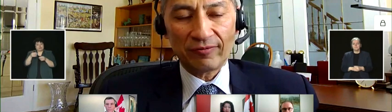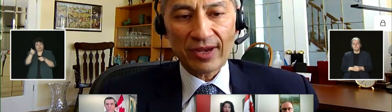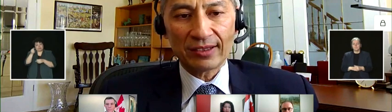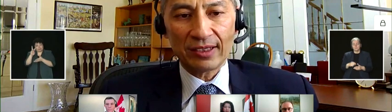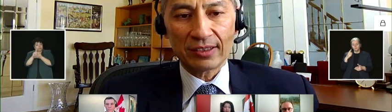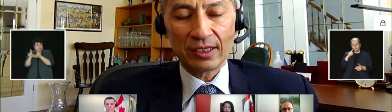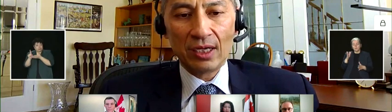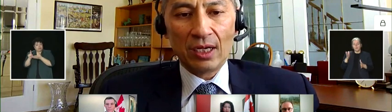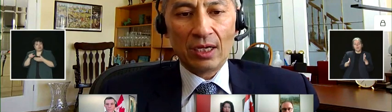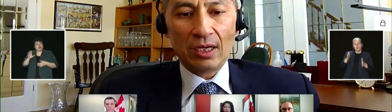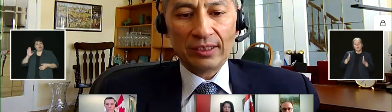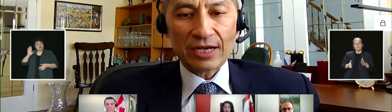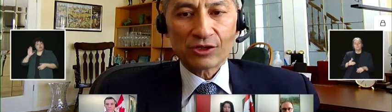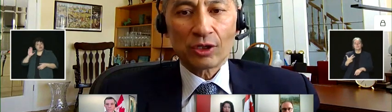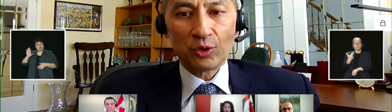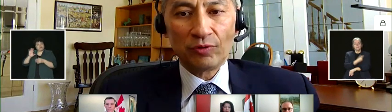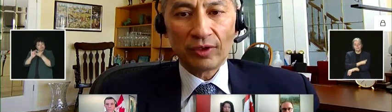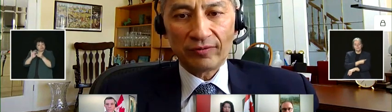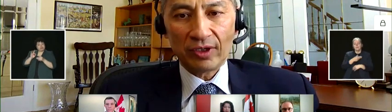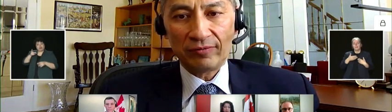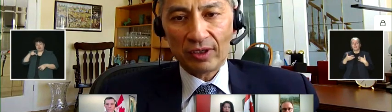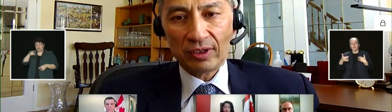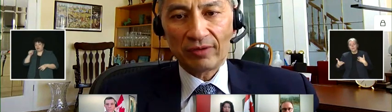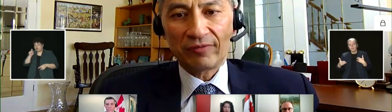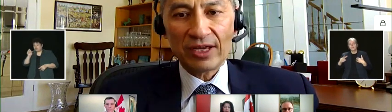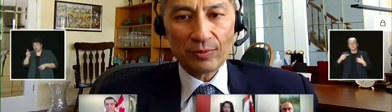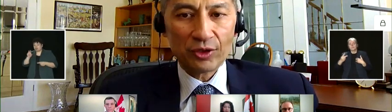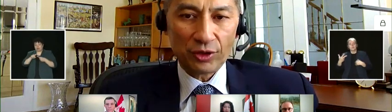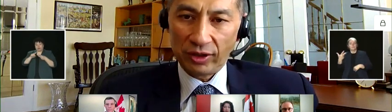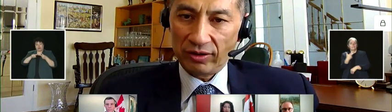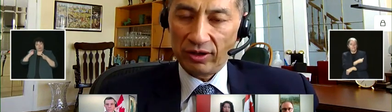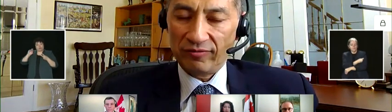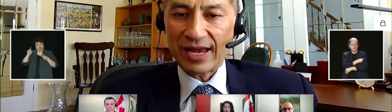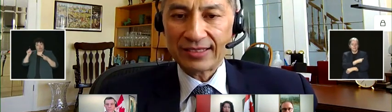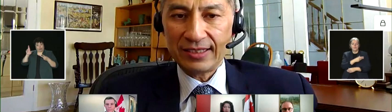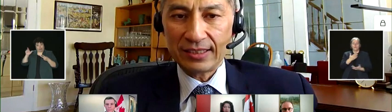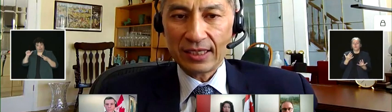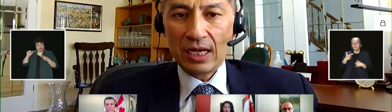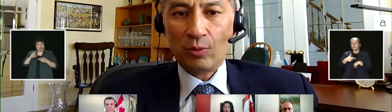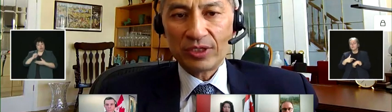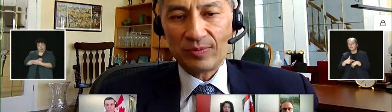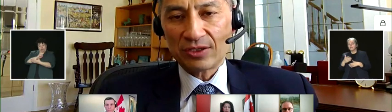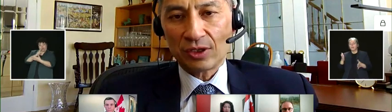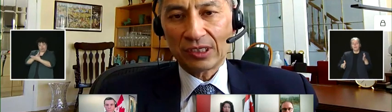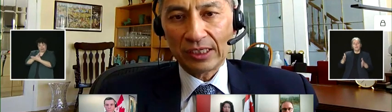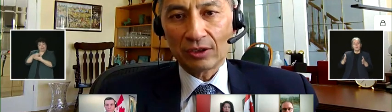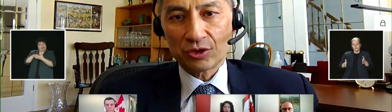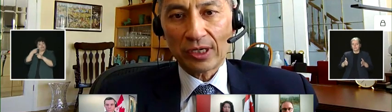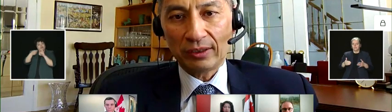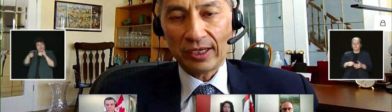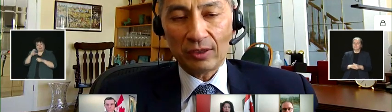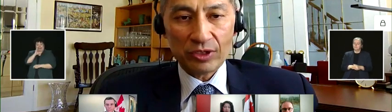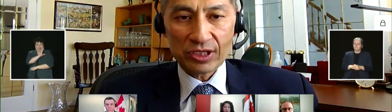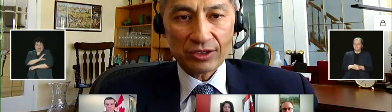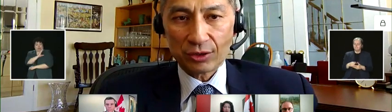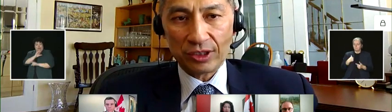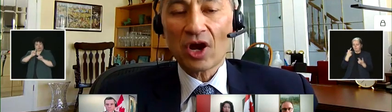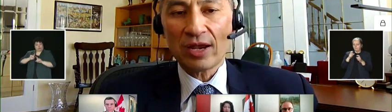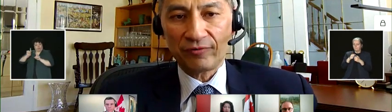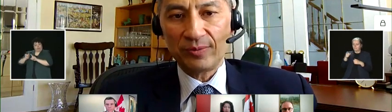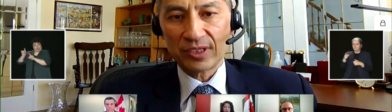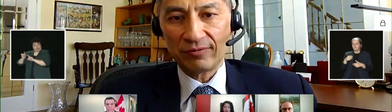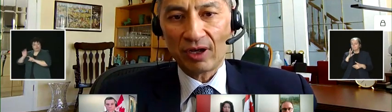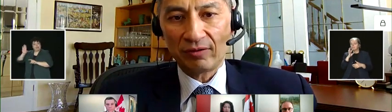speak to the fact that the actual approval of the Pfizer-Moderna vaccines was based on clinical trial data, which had